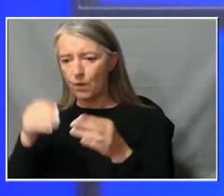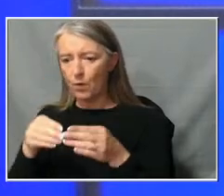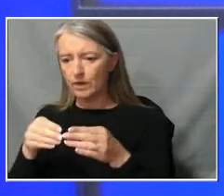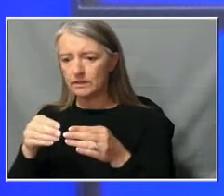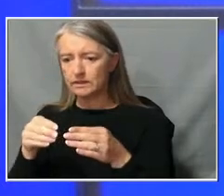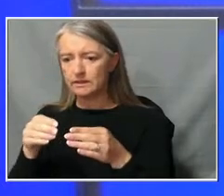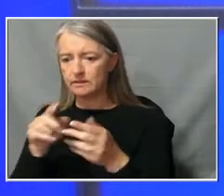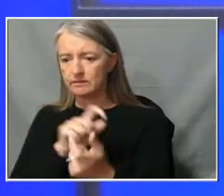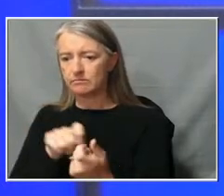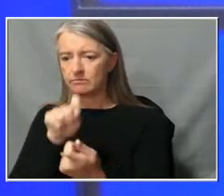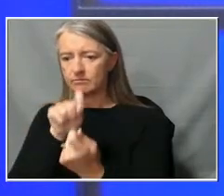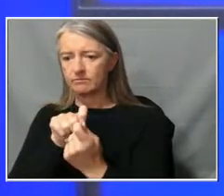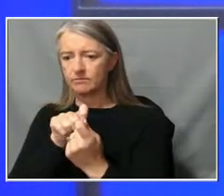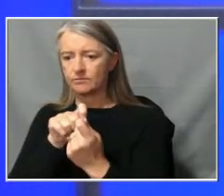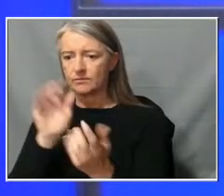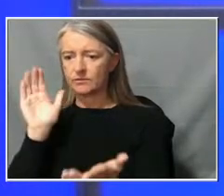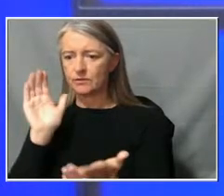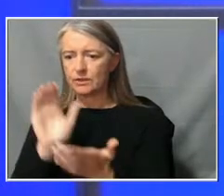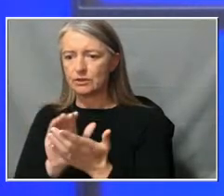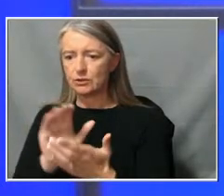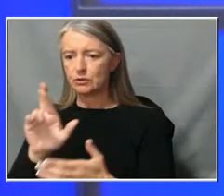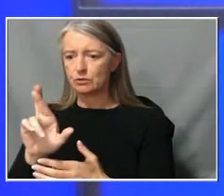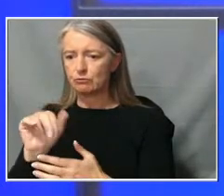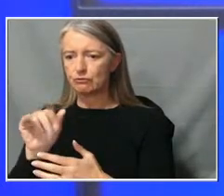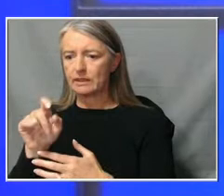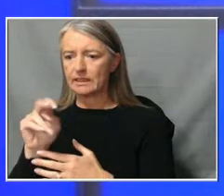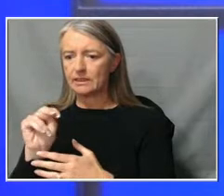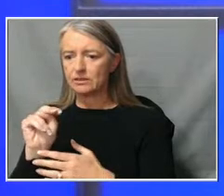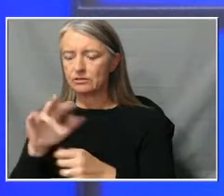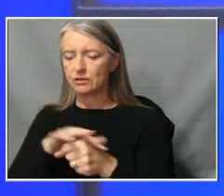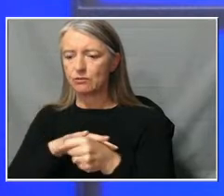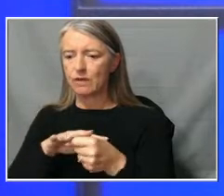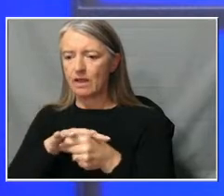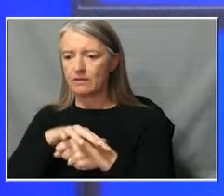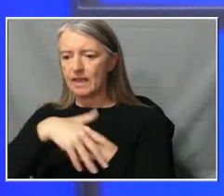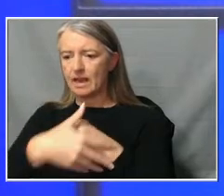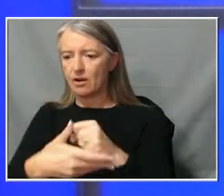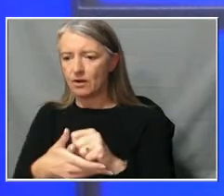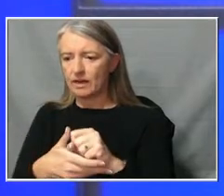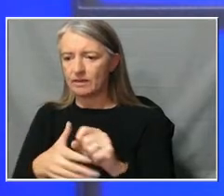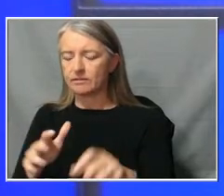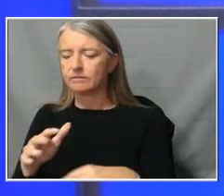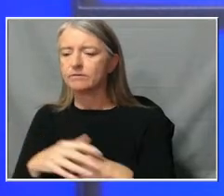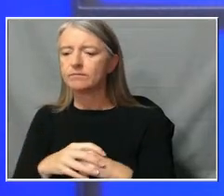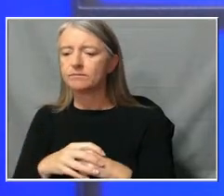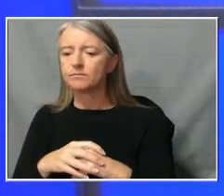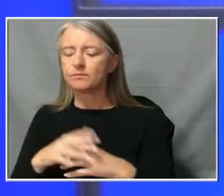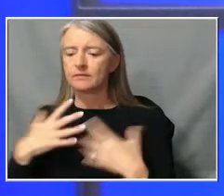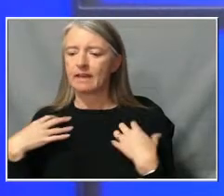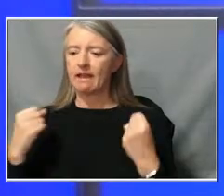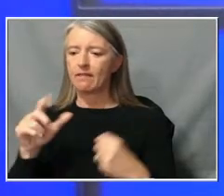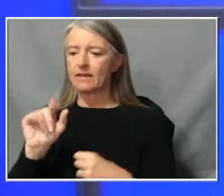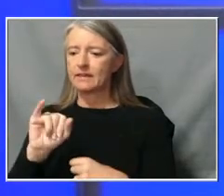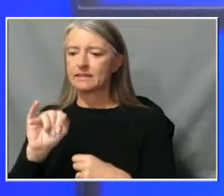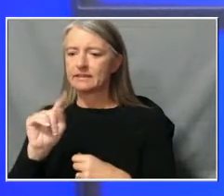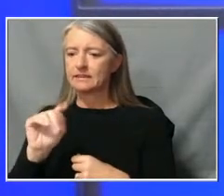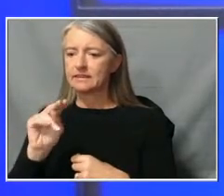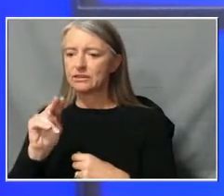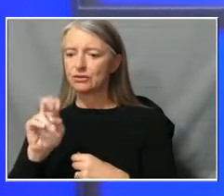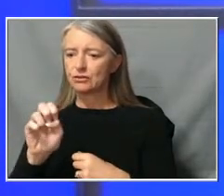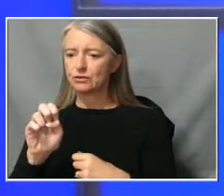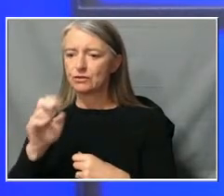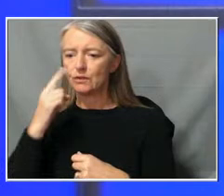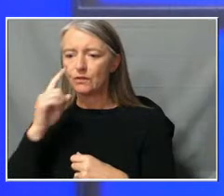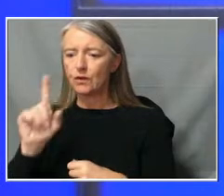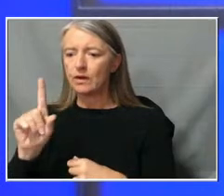and significantly reduce the radiation to the surrounding normal healthy tissue. And so, for instance, in Lisa's case,